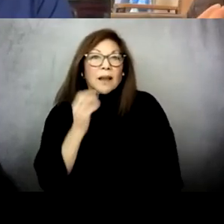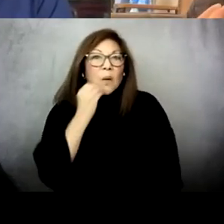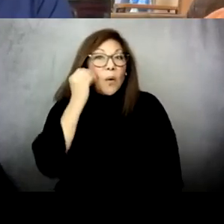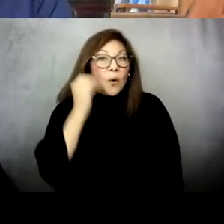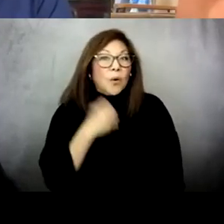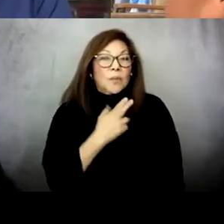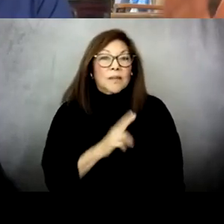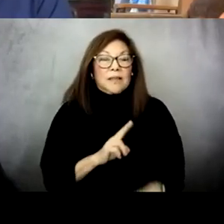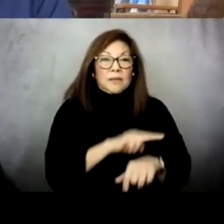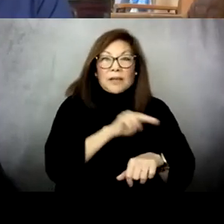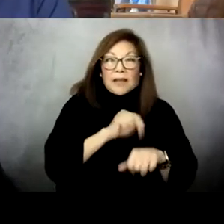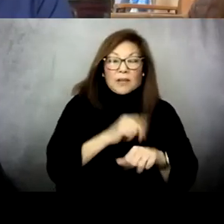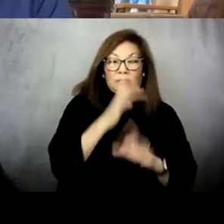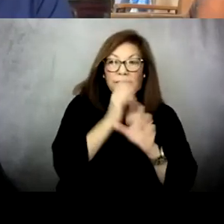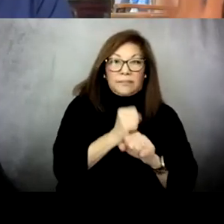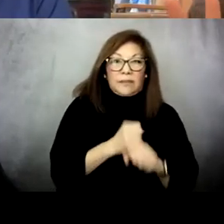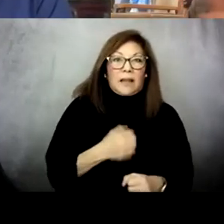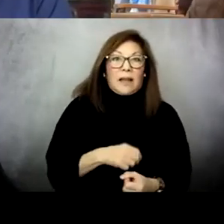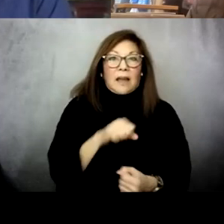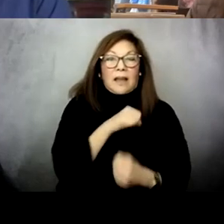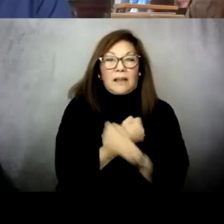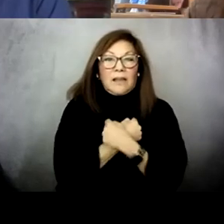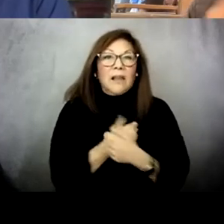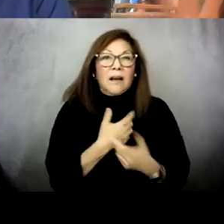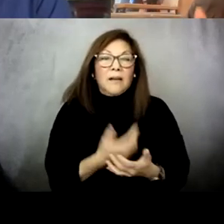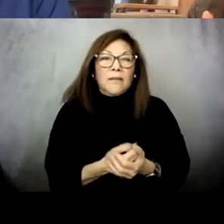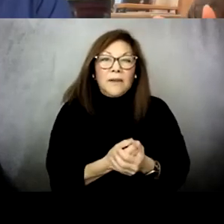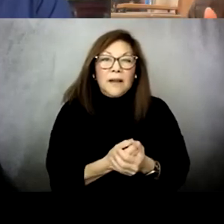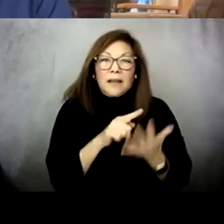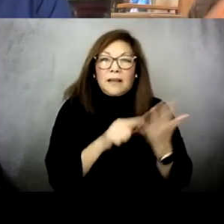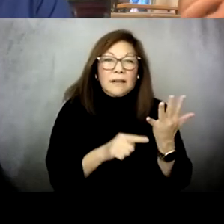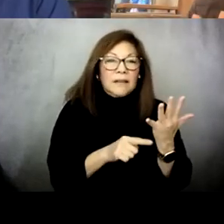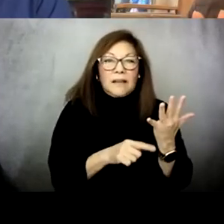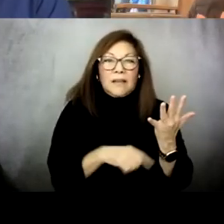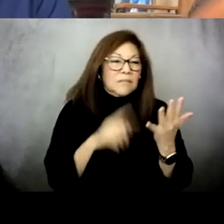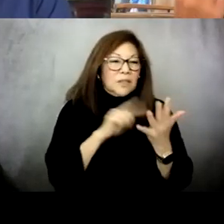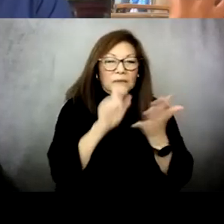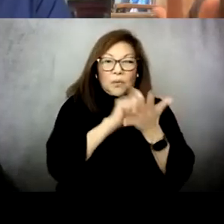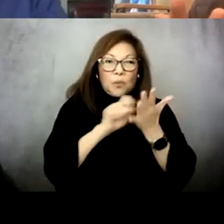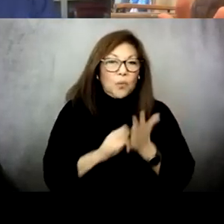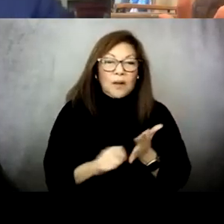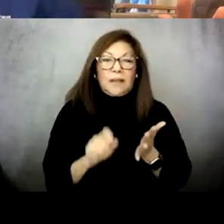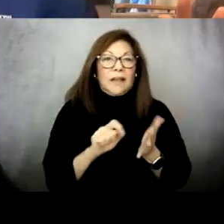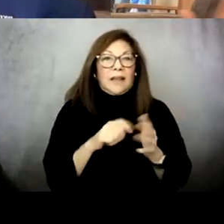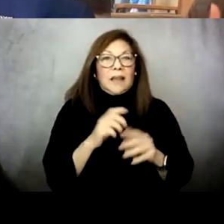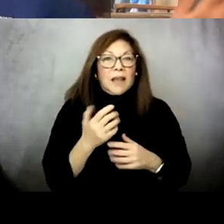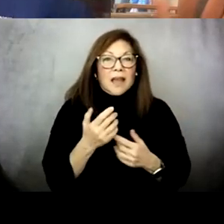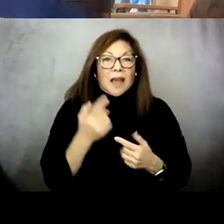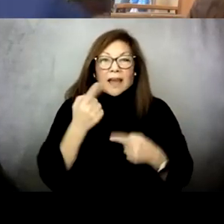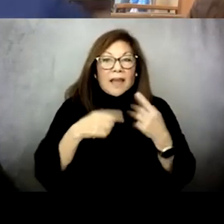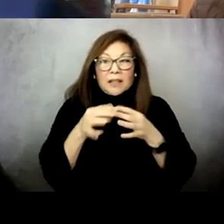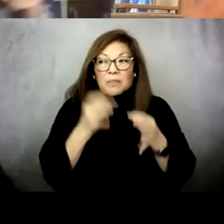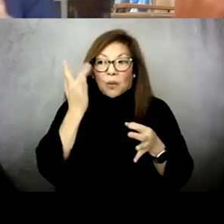magical realism. Like, I would always love Borges and Marquez and Salman Rushdie's, like, Midnight's Children. I can never really explain why. I was